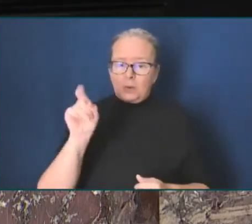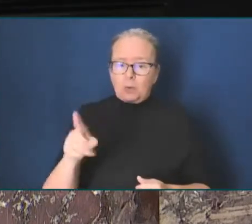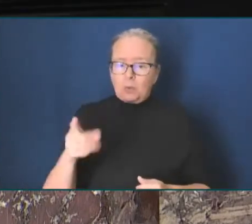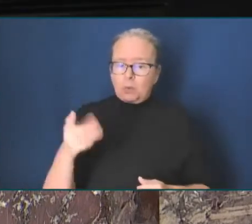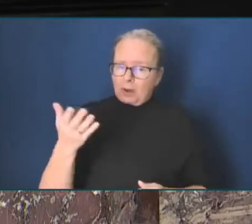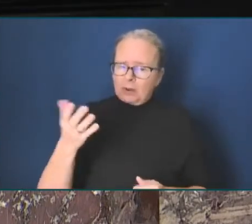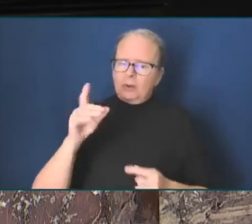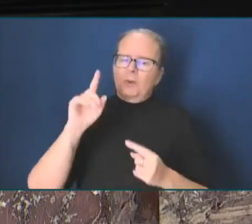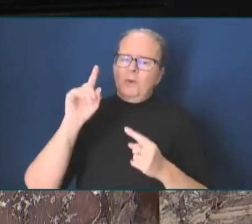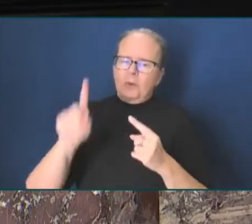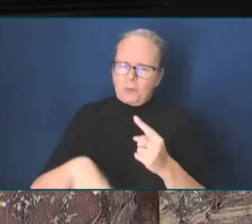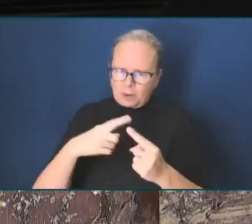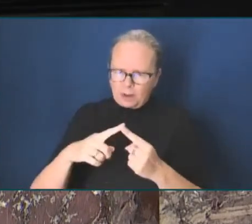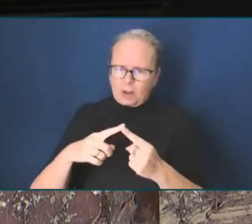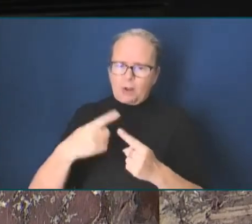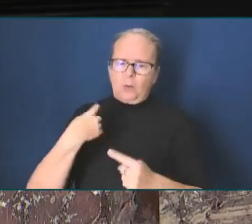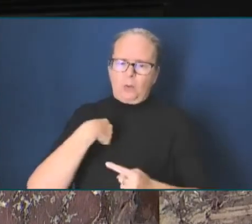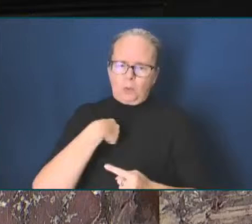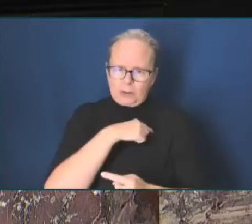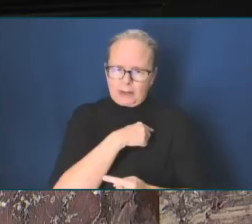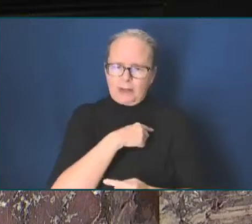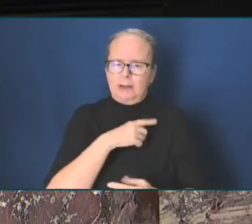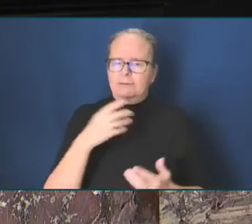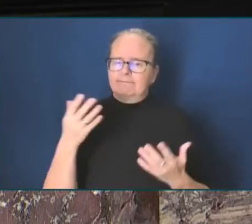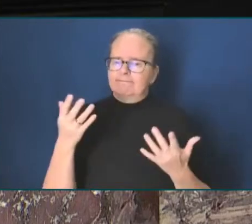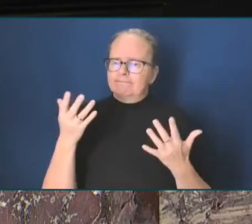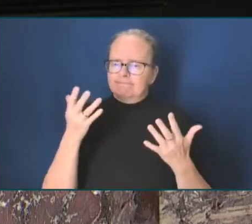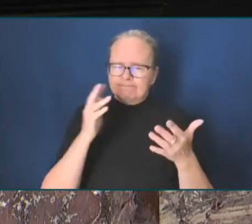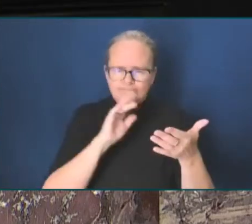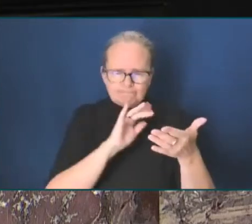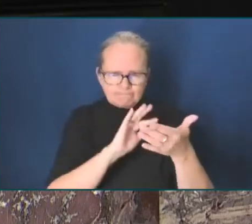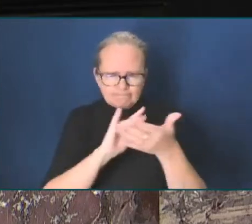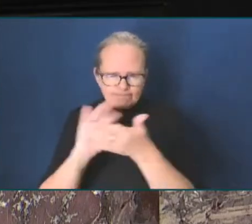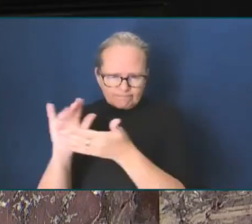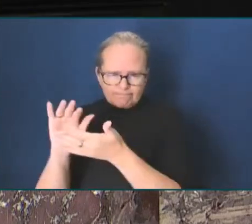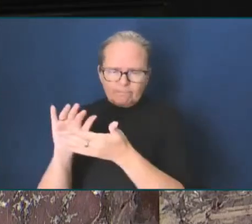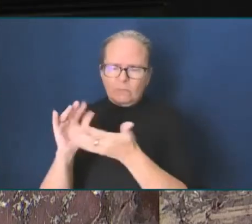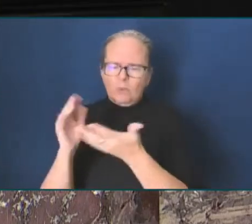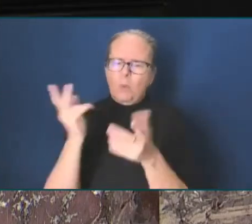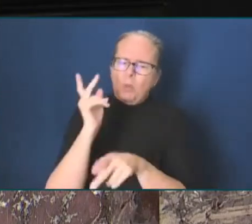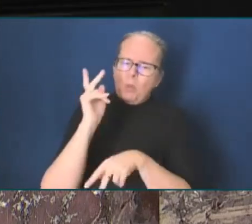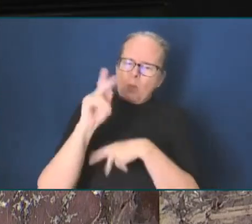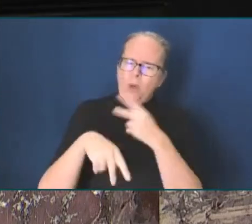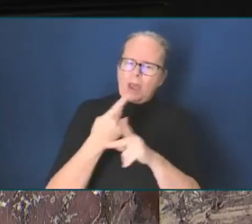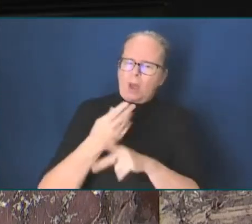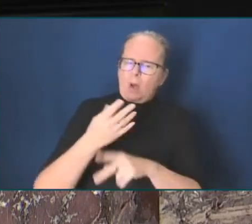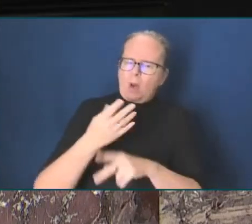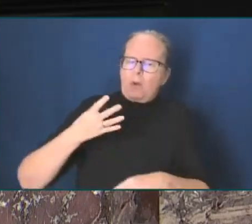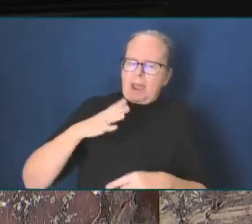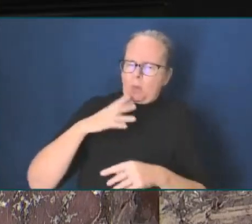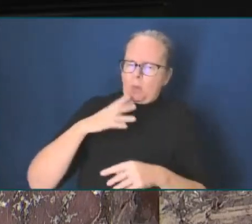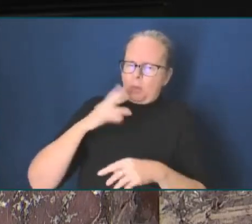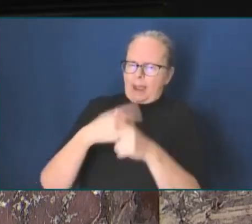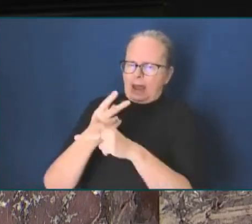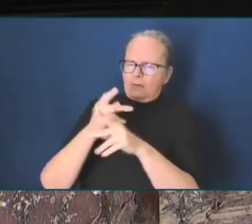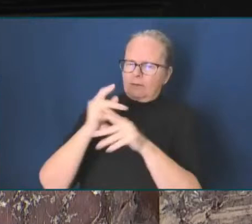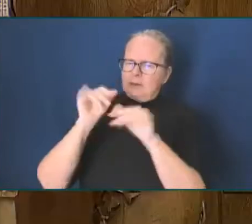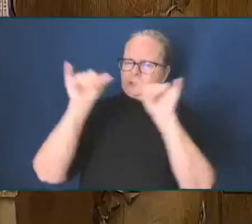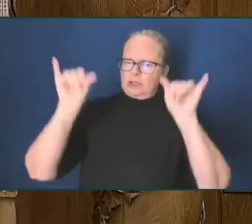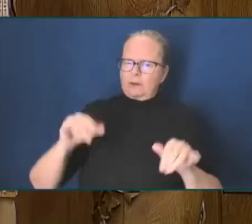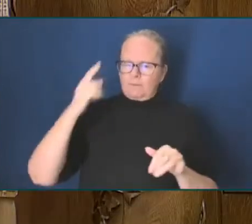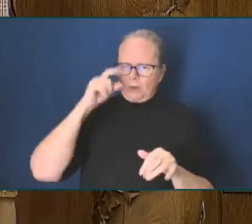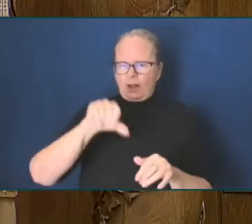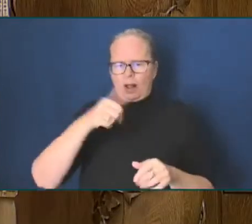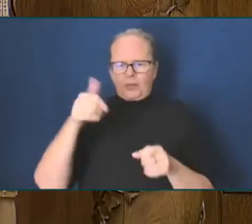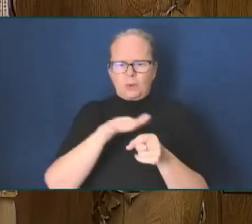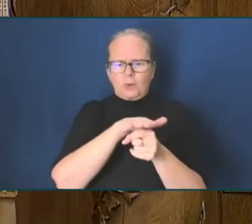works in other jurisdictions rather than focused on a system that, quite frankly, is falling under its own weight? Minister